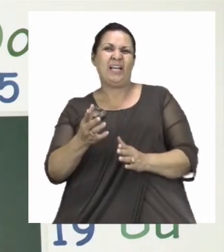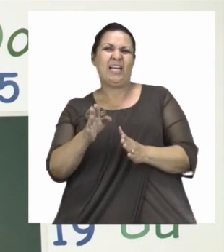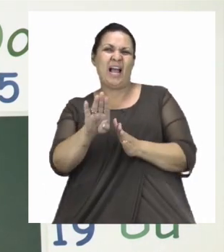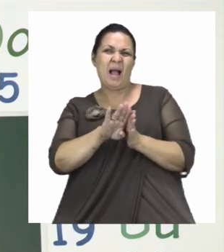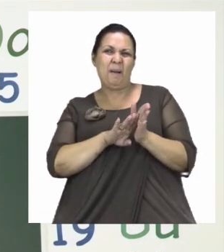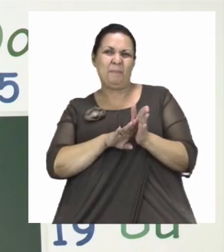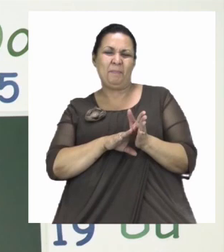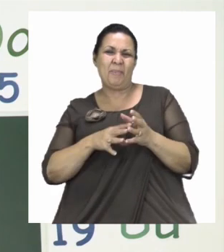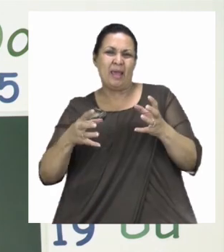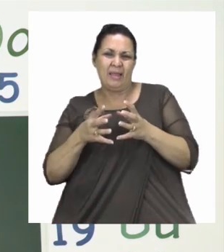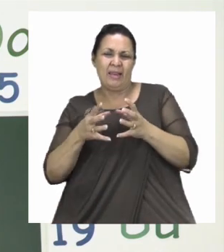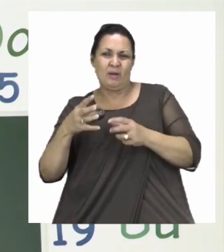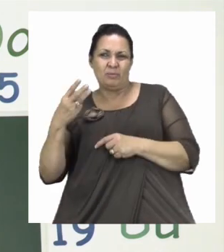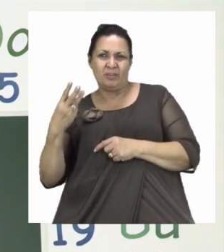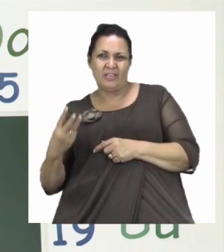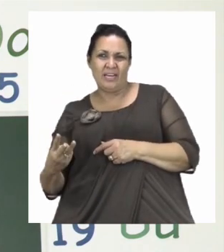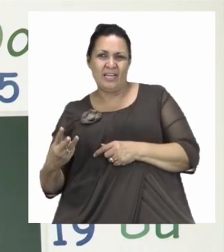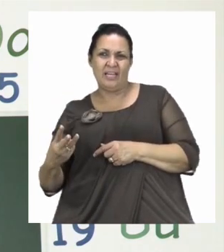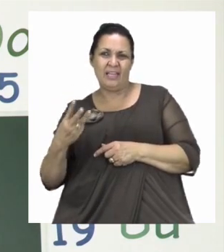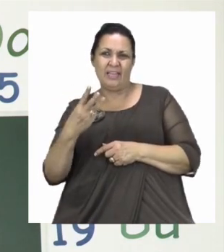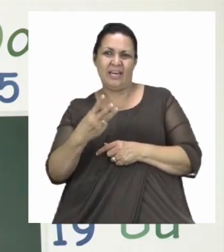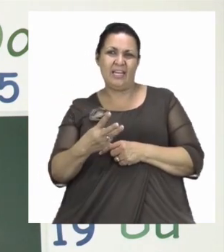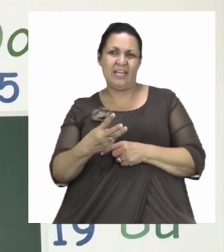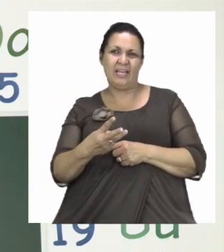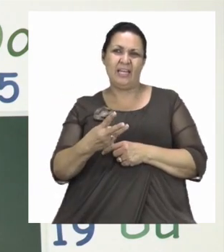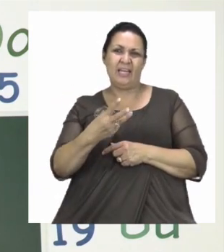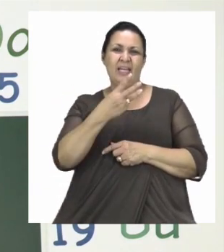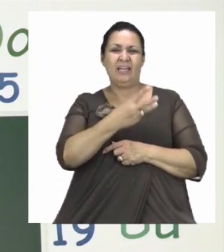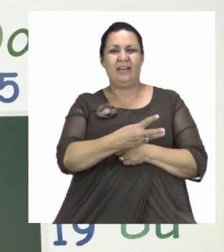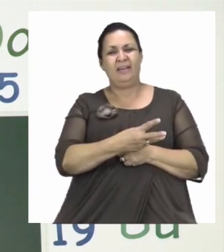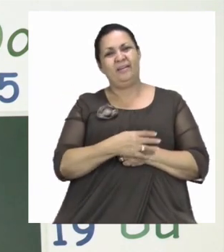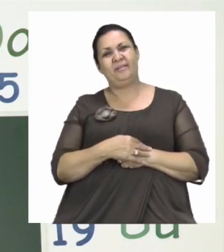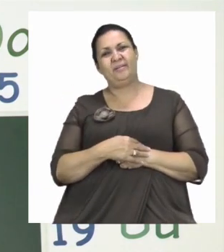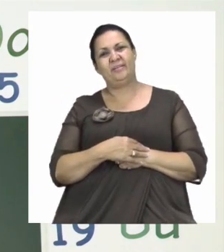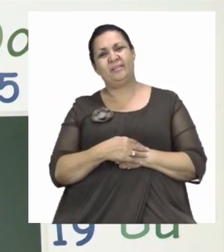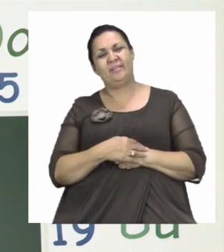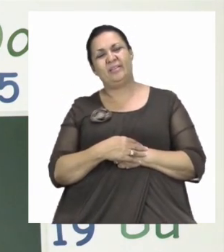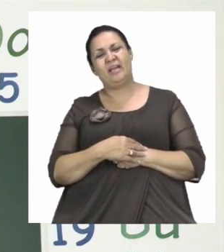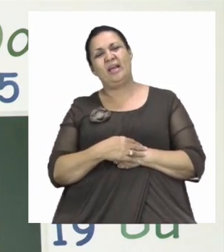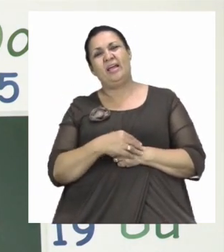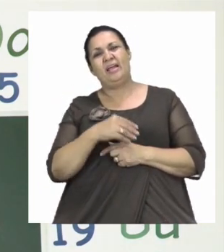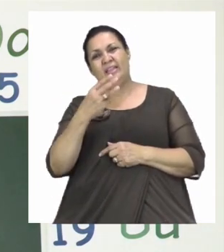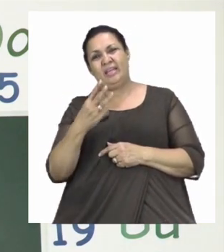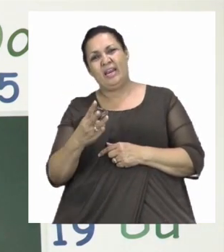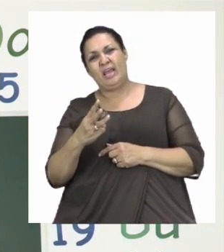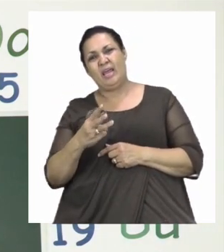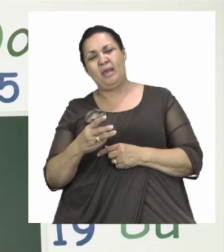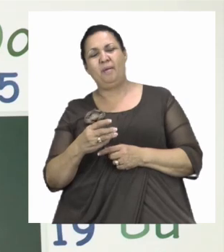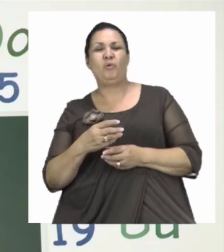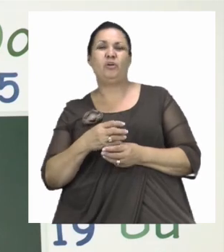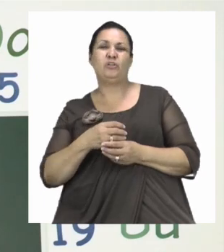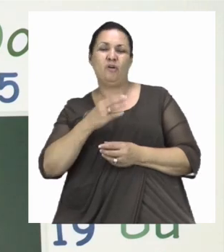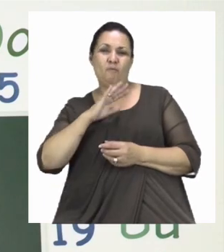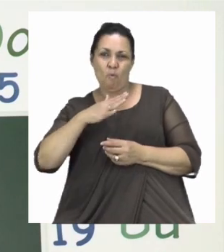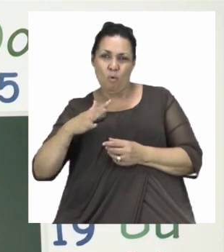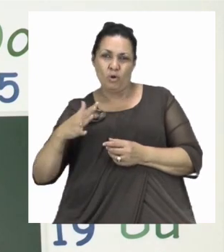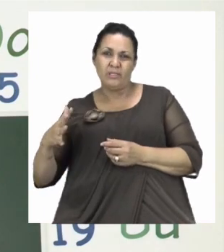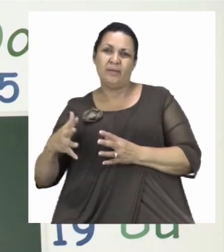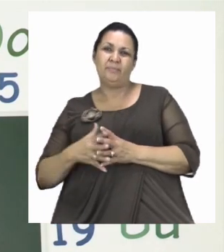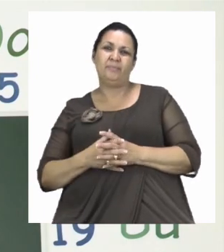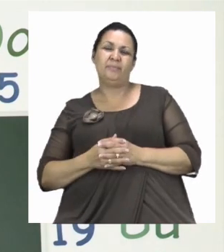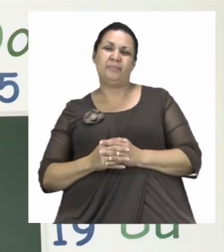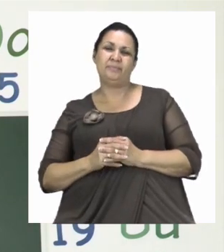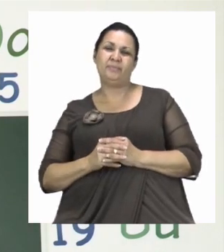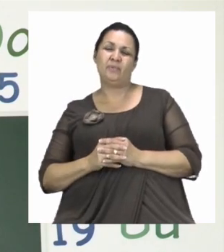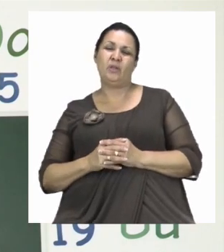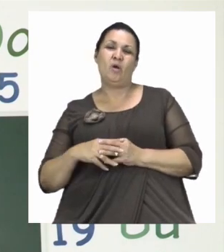sometimes. Now, here I have 3 bottles of water. 1, count